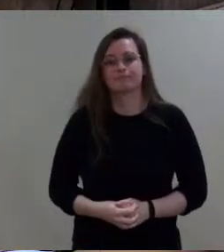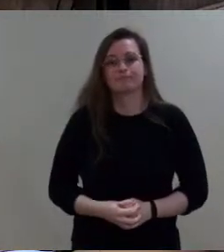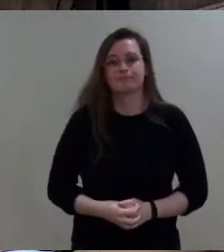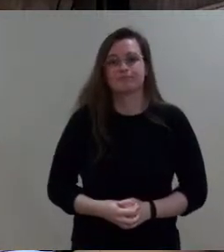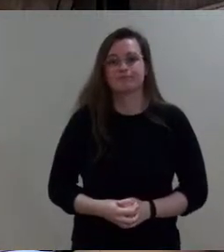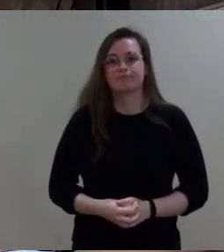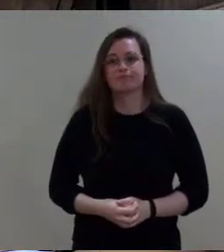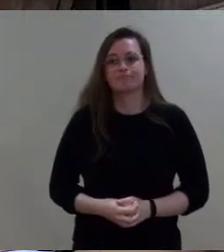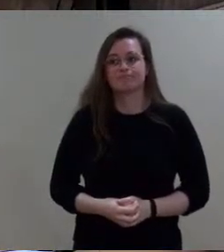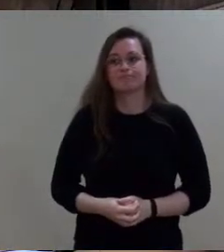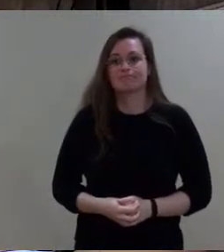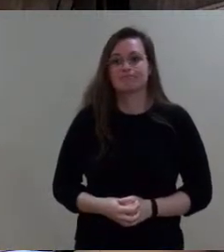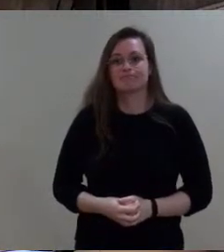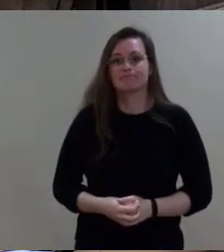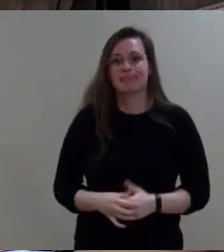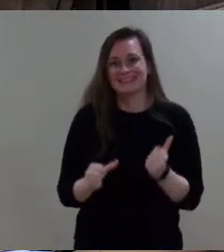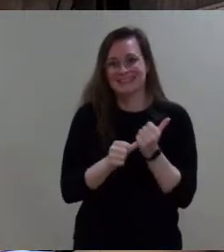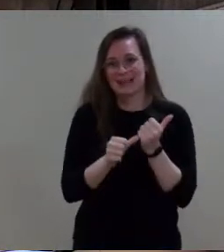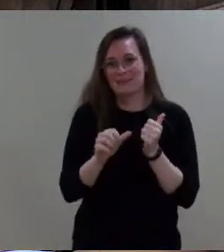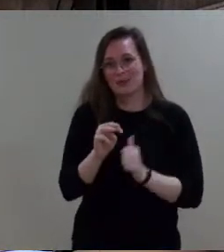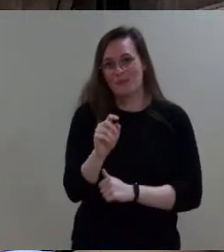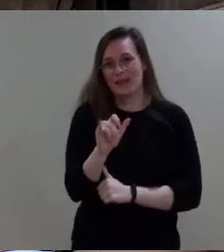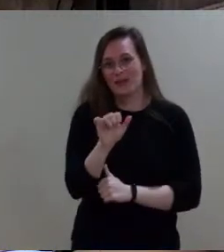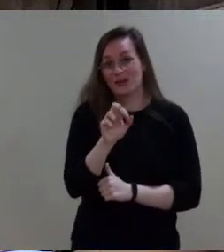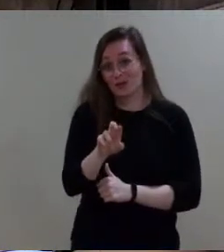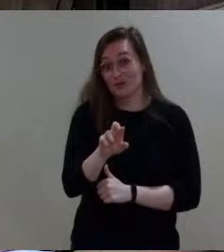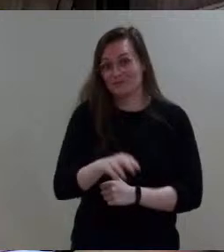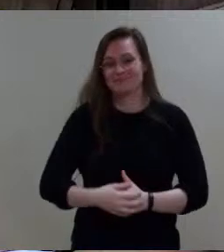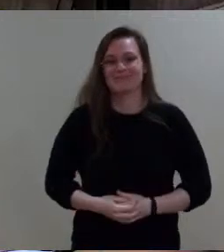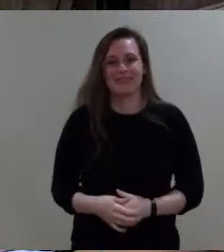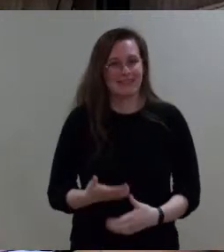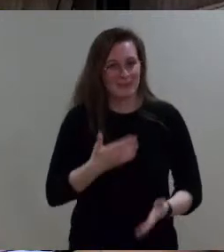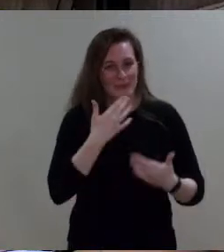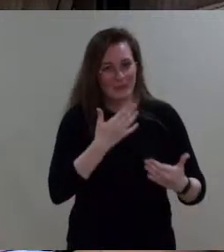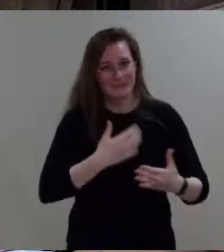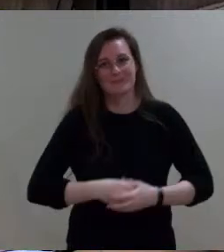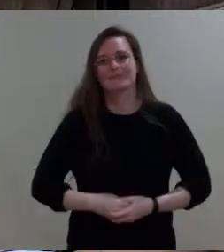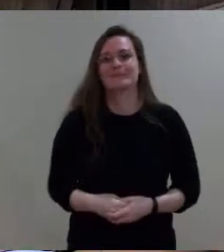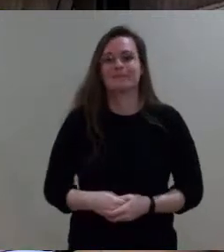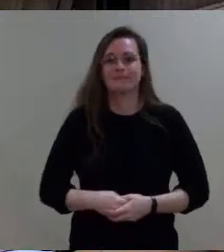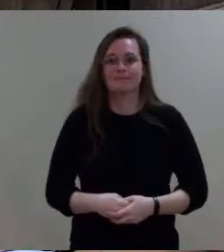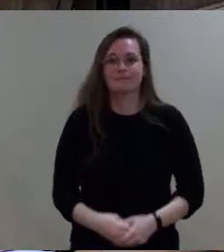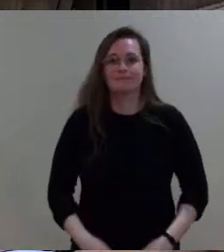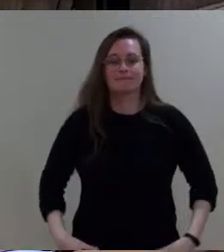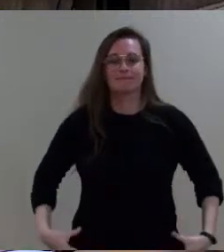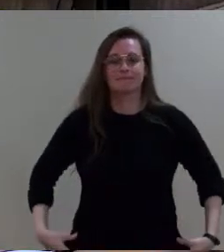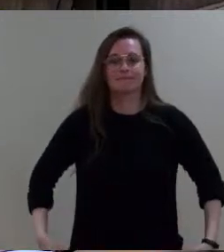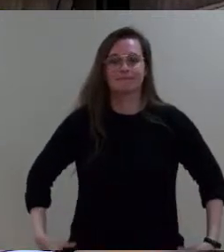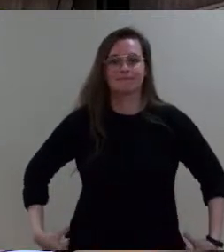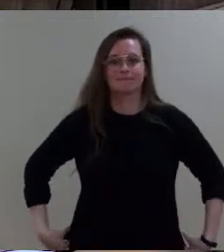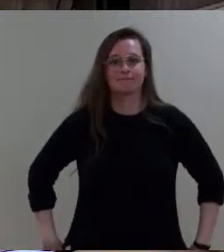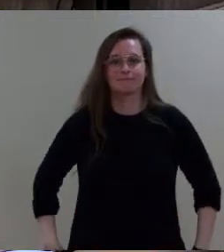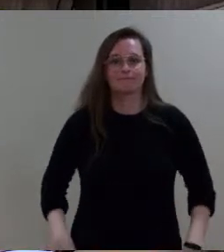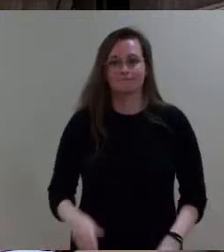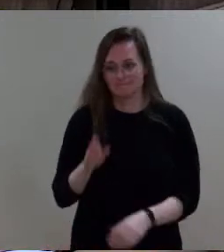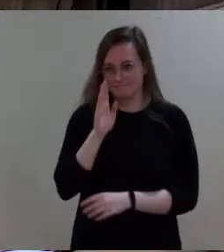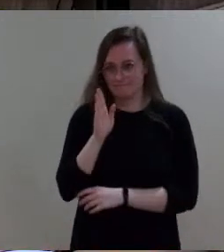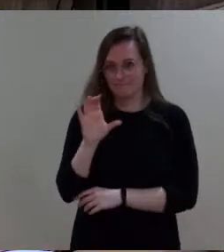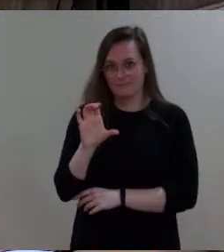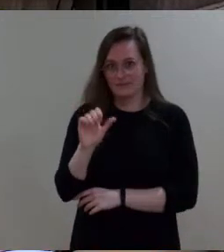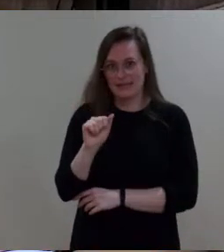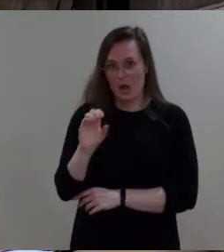No. Deputy Mayor. Thank you, Your Worship, through you to the CAO.